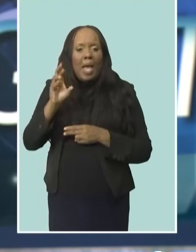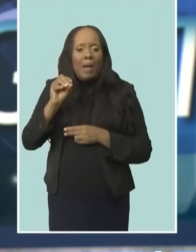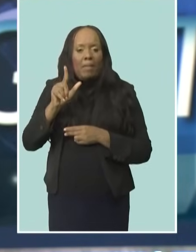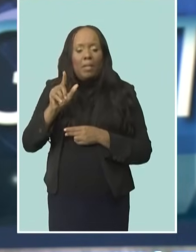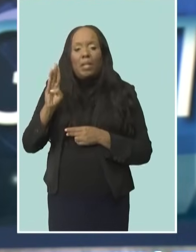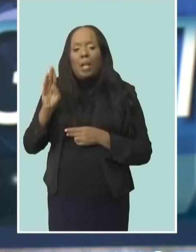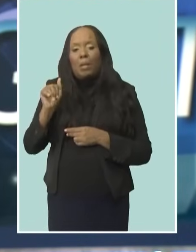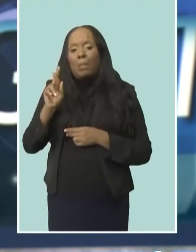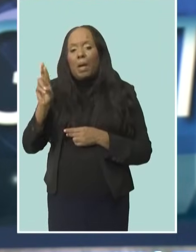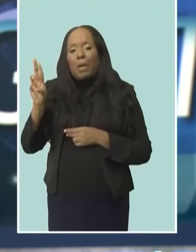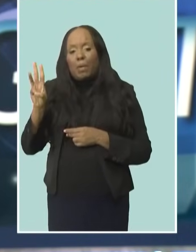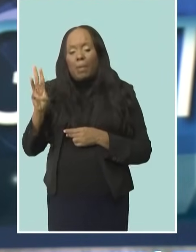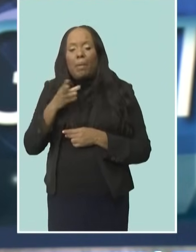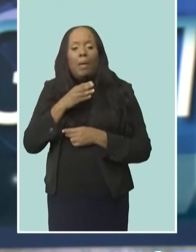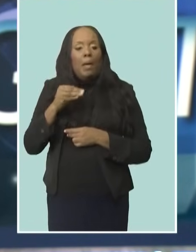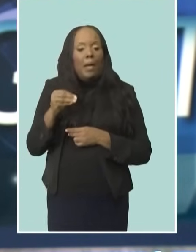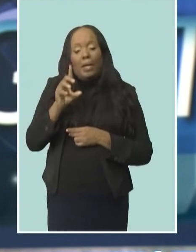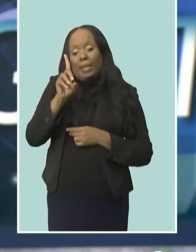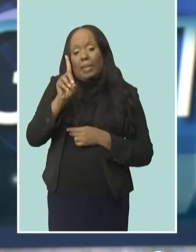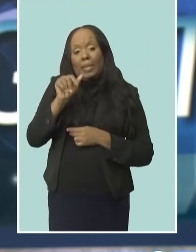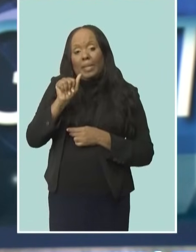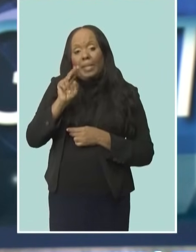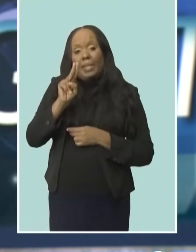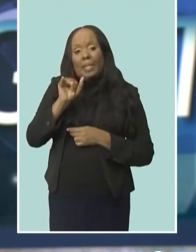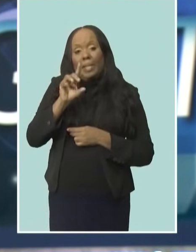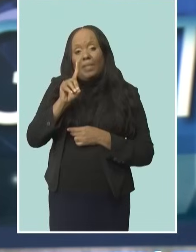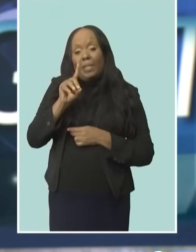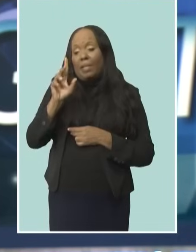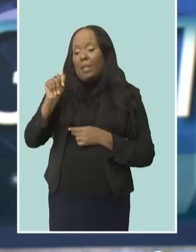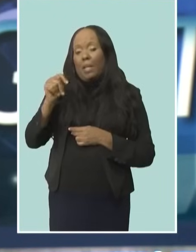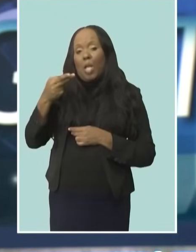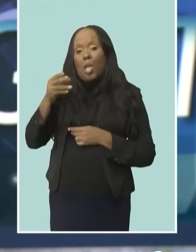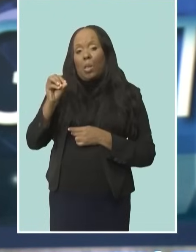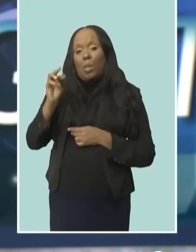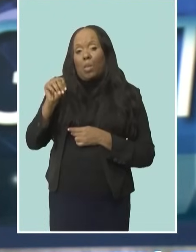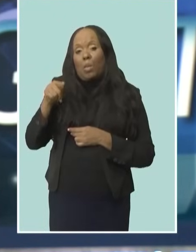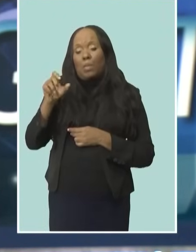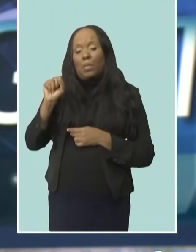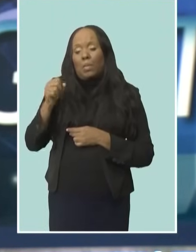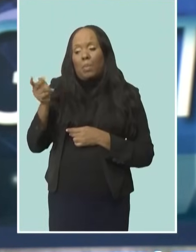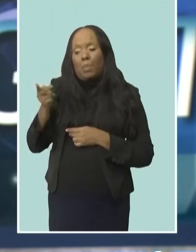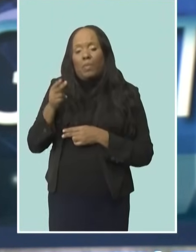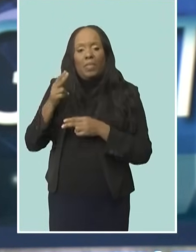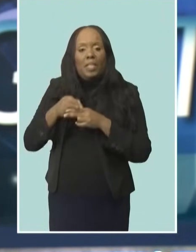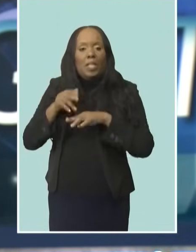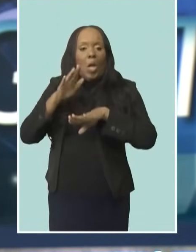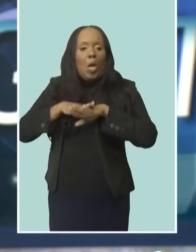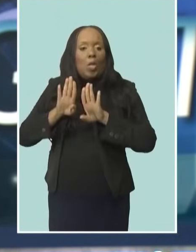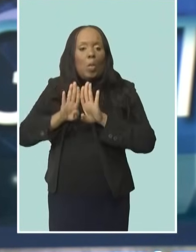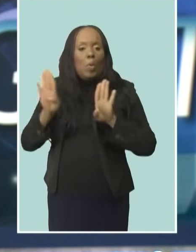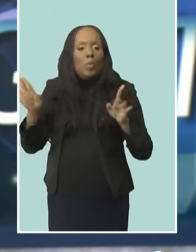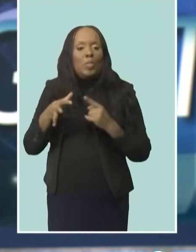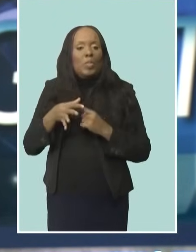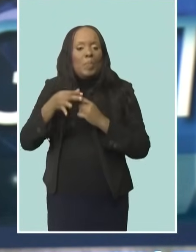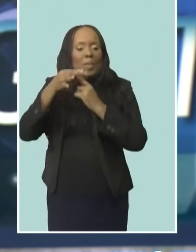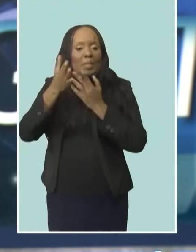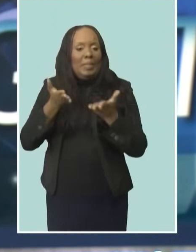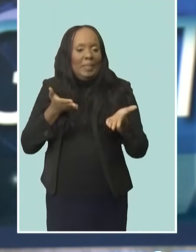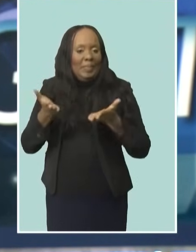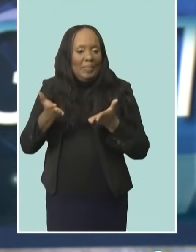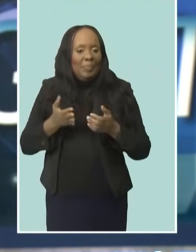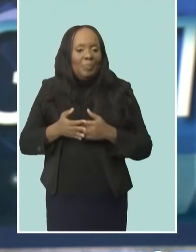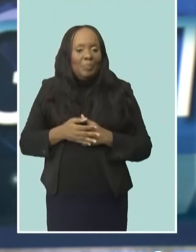are among the names written on that wall. It was unveiled during a special ceremony, as Anesta Henry tells